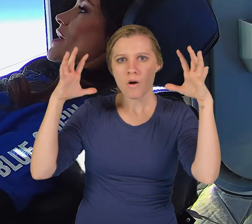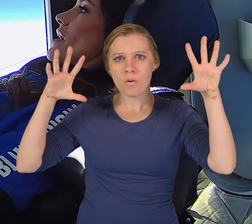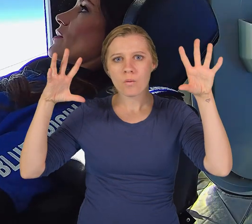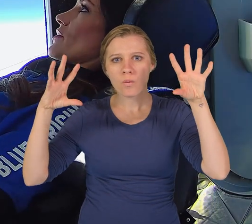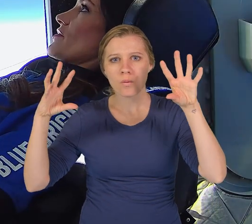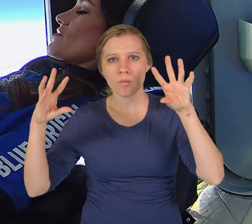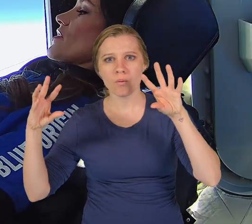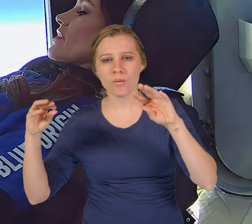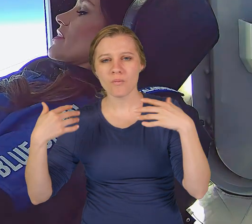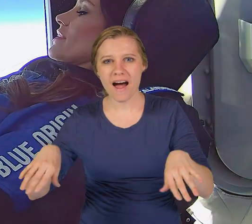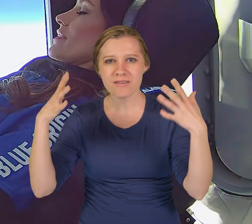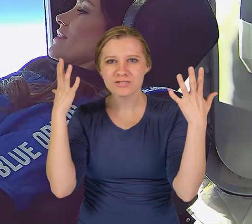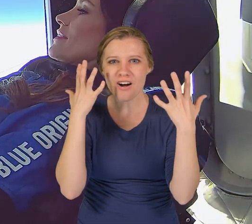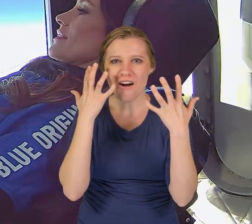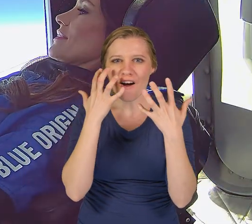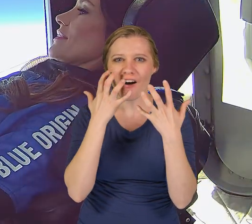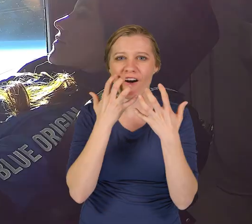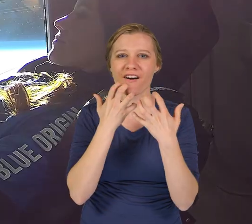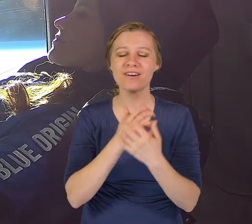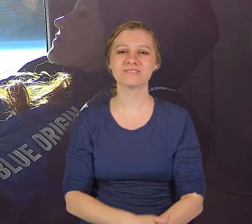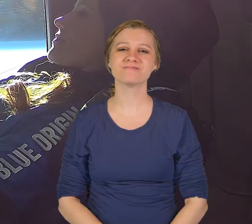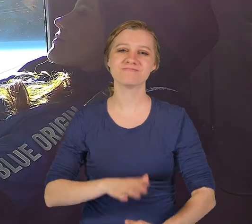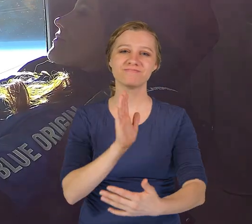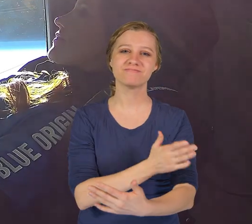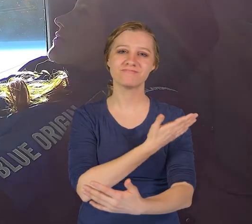Oh, wow, look at the dark.